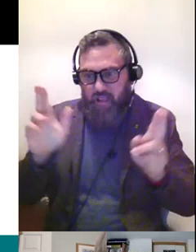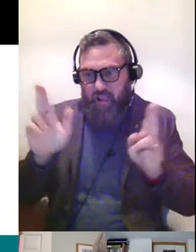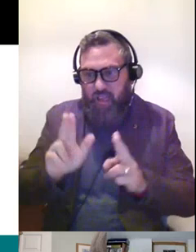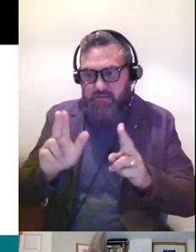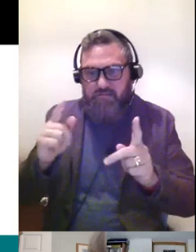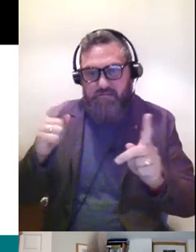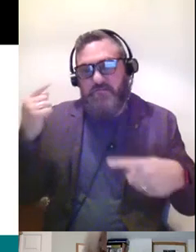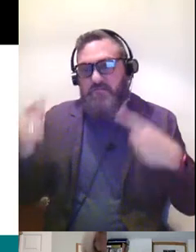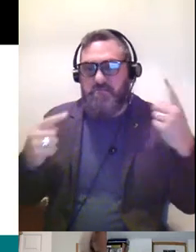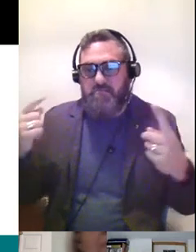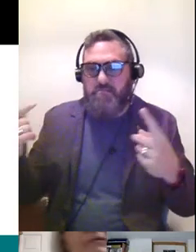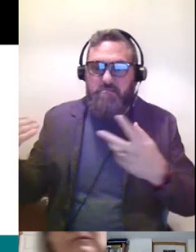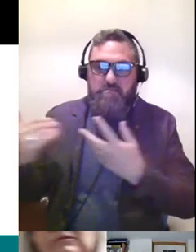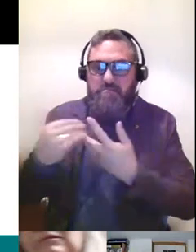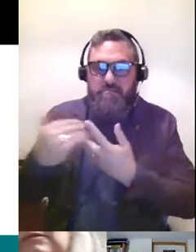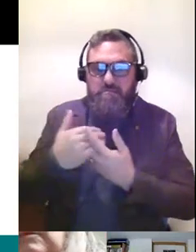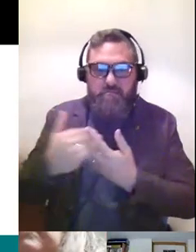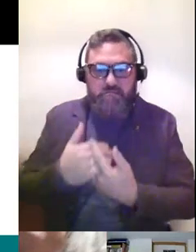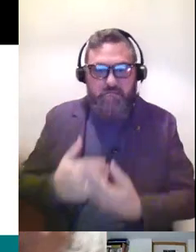noise.